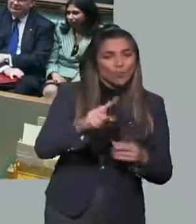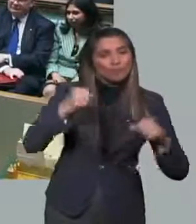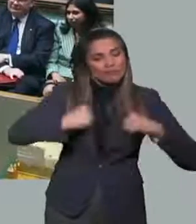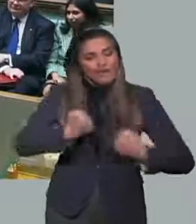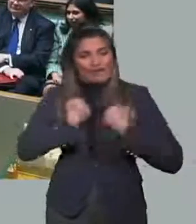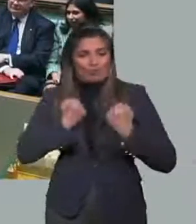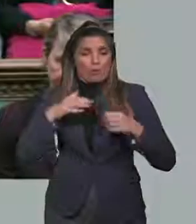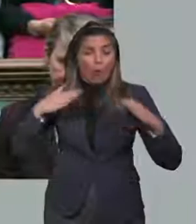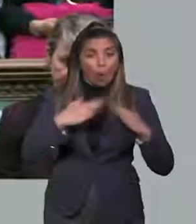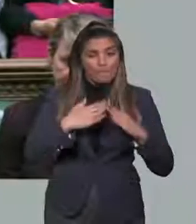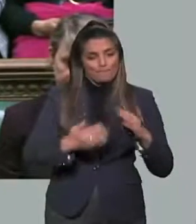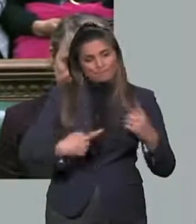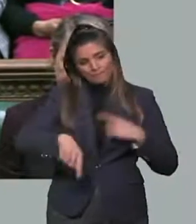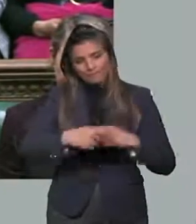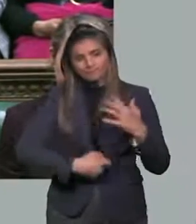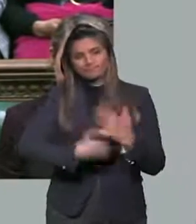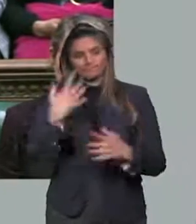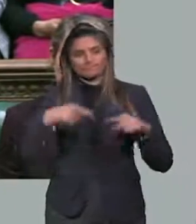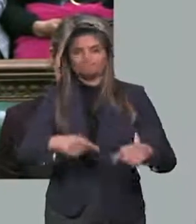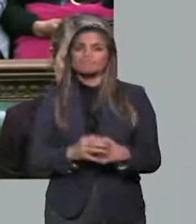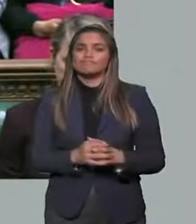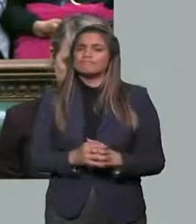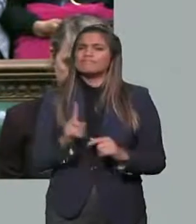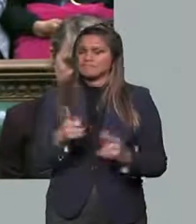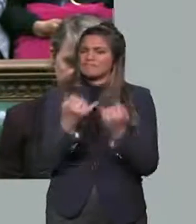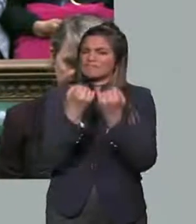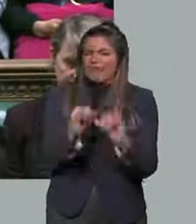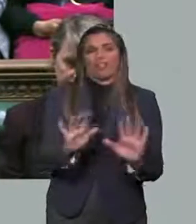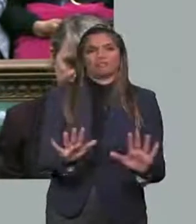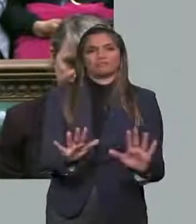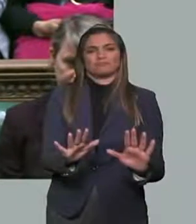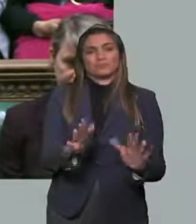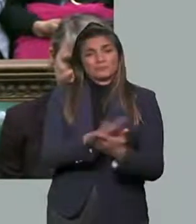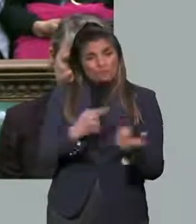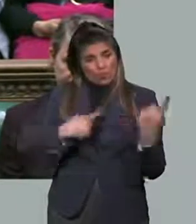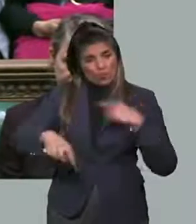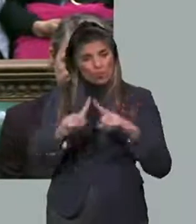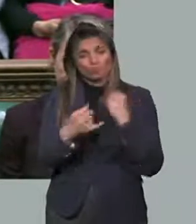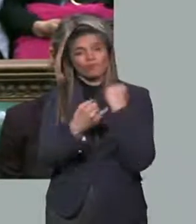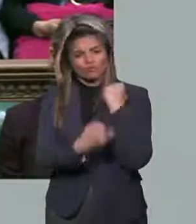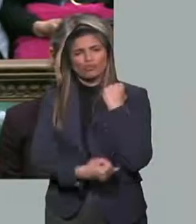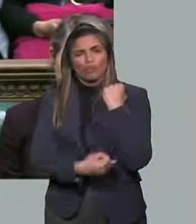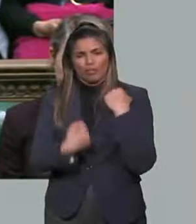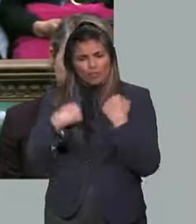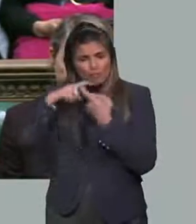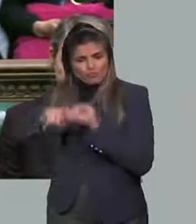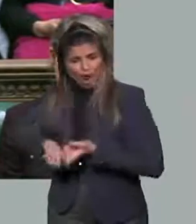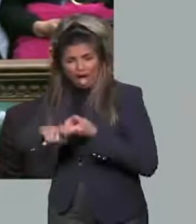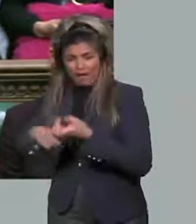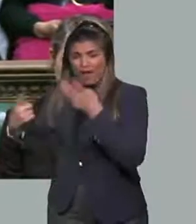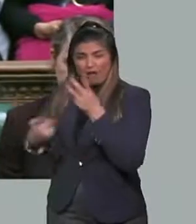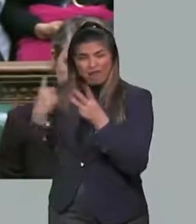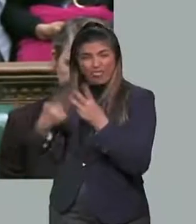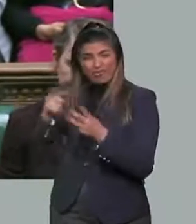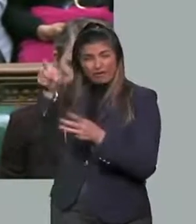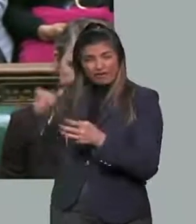our supplies. Their failure has left us all vulnerable, reliant on another murderous dictator